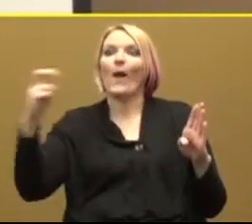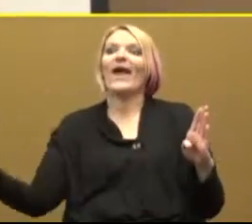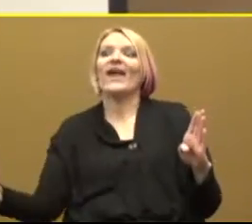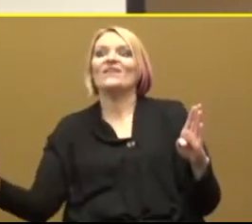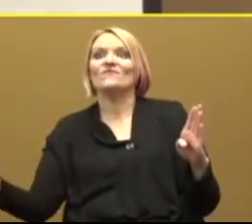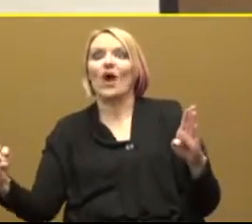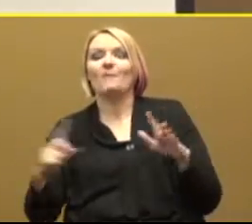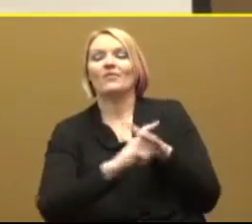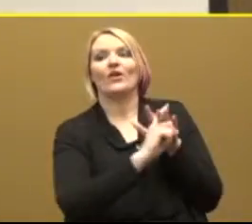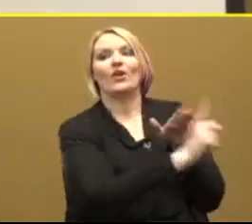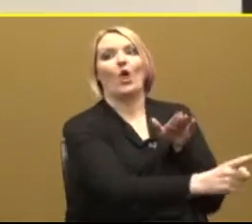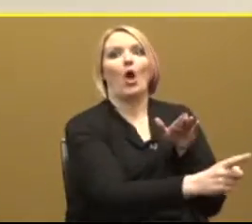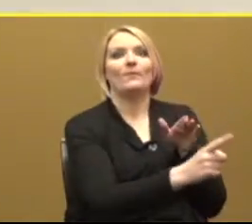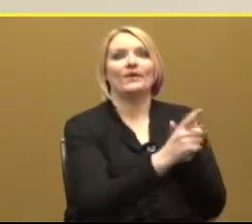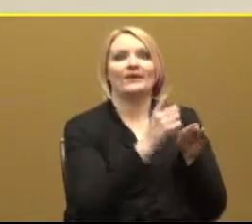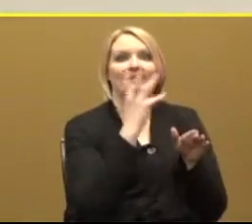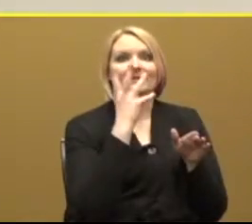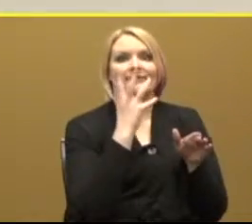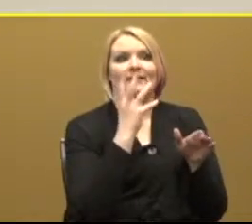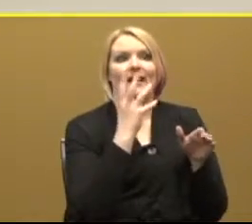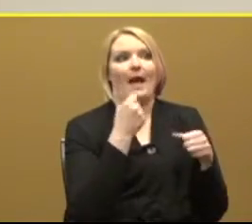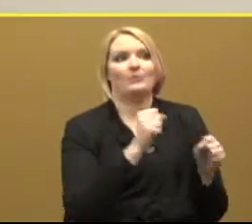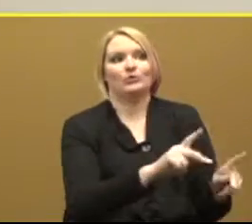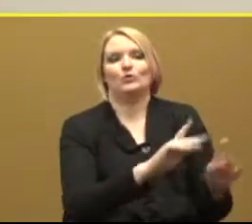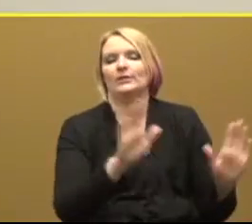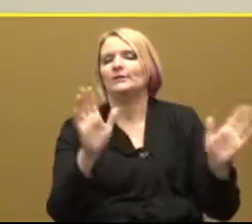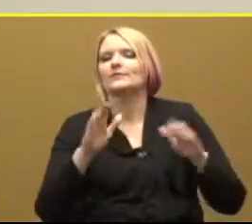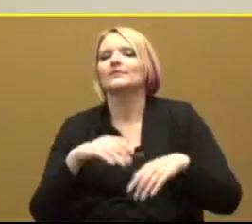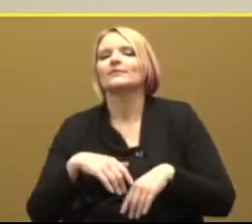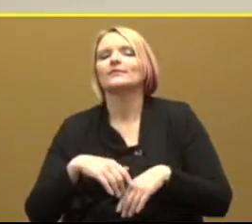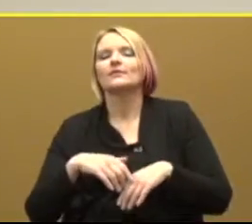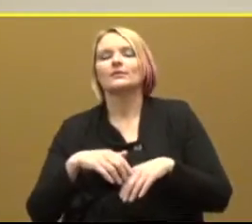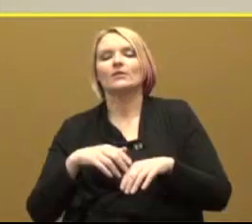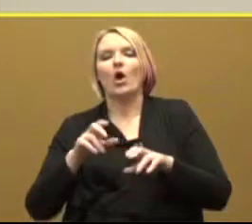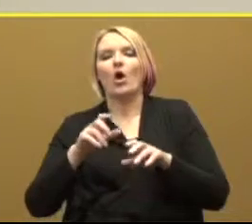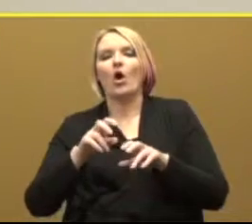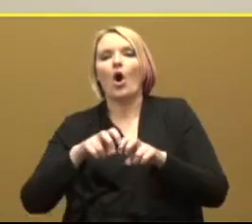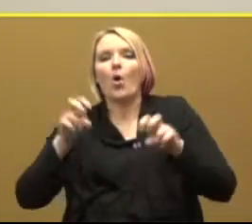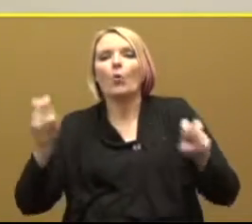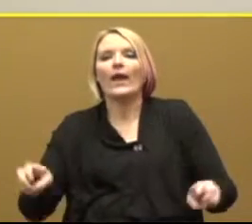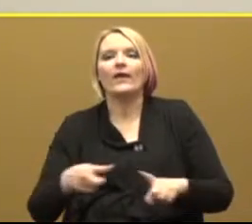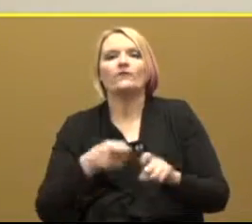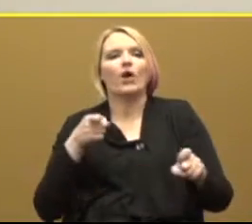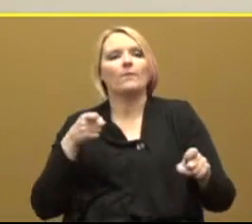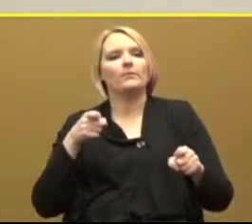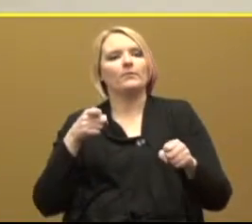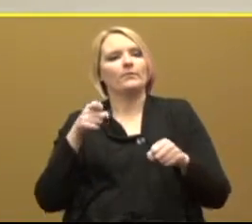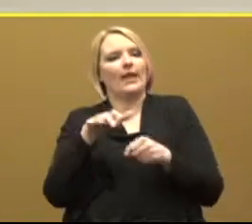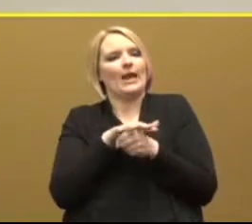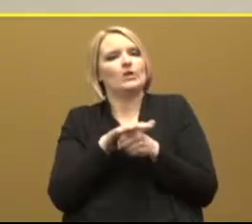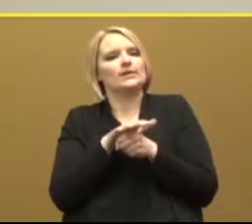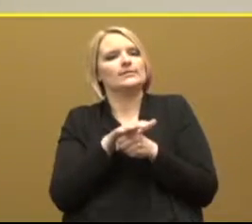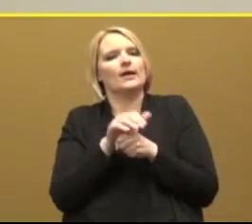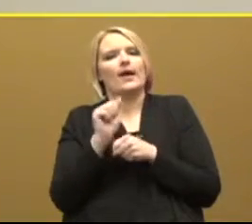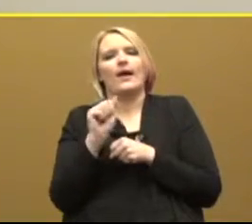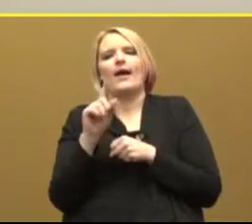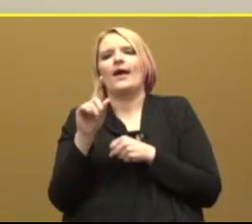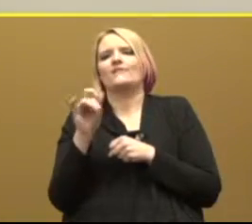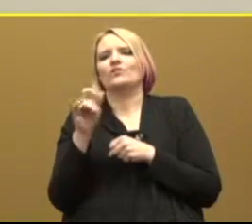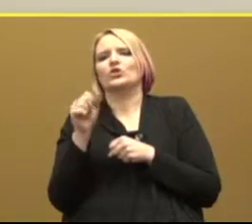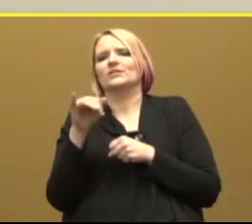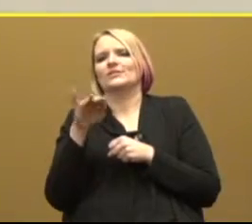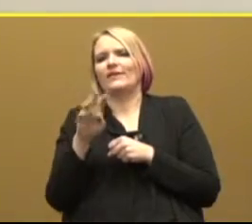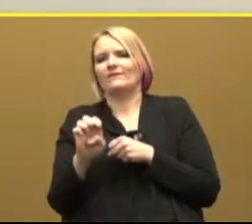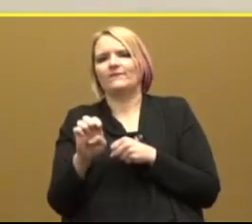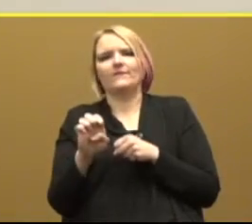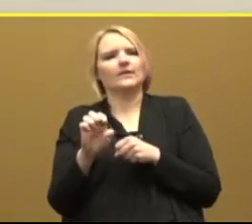any eloping opportunity is very, very important. Away from areas where it's aversive, right? Away